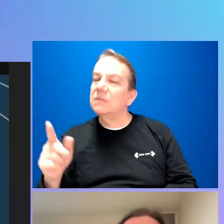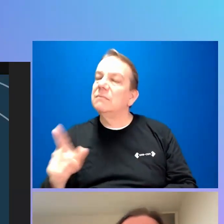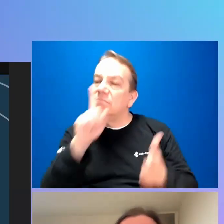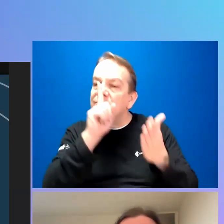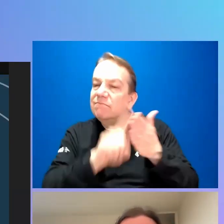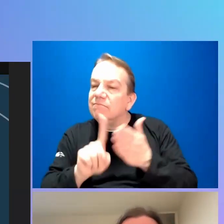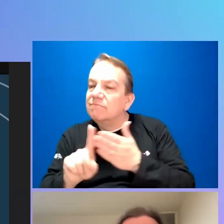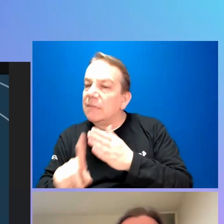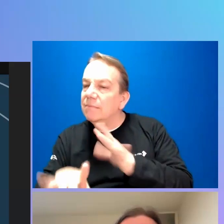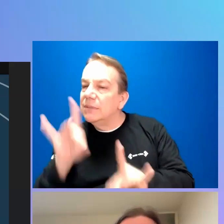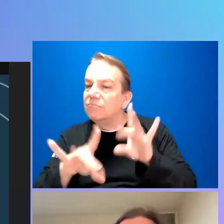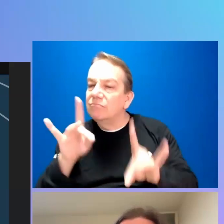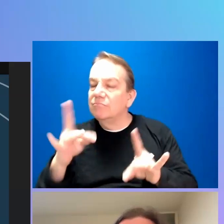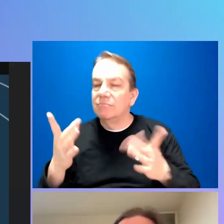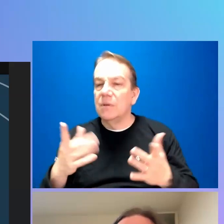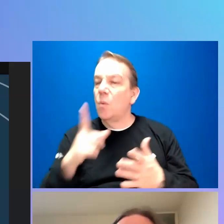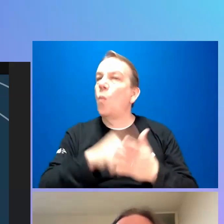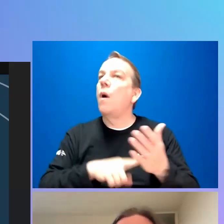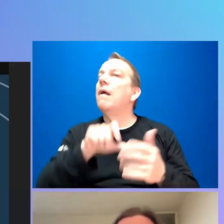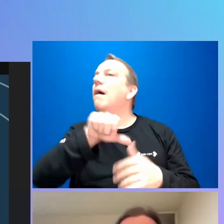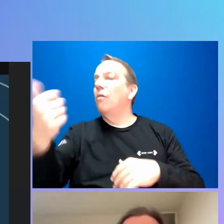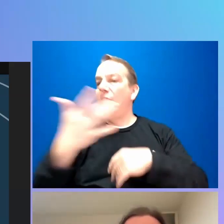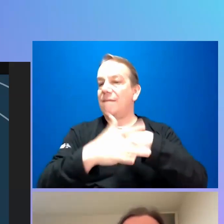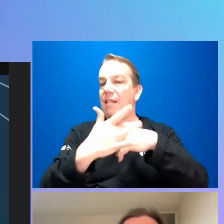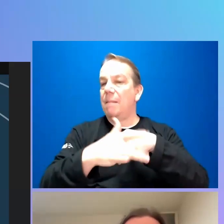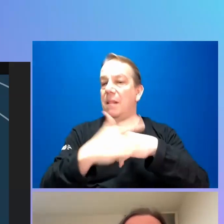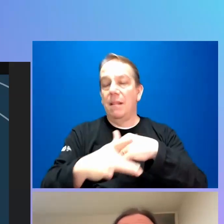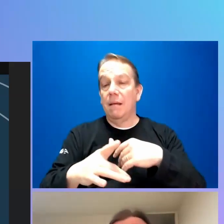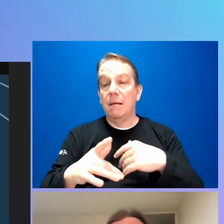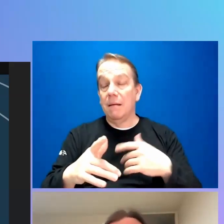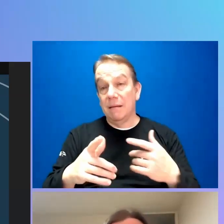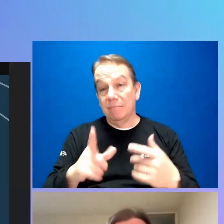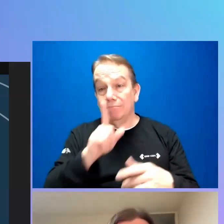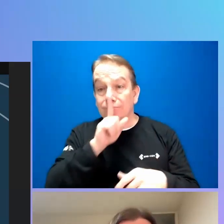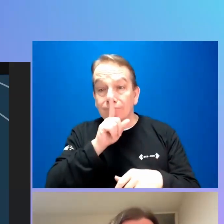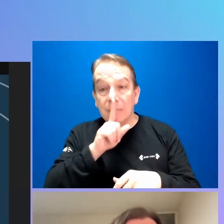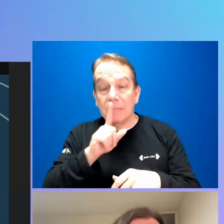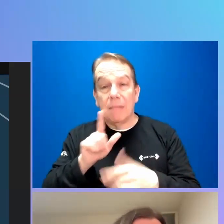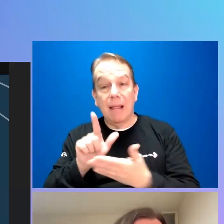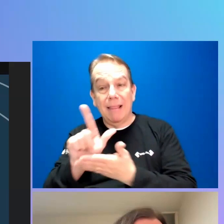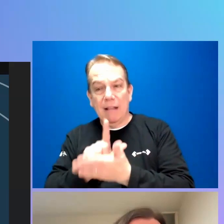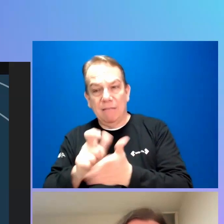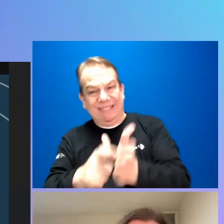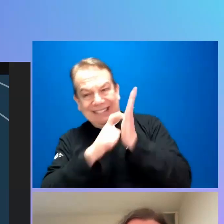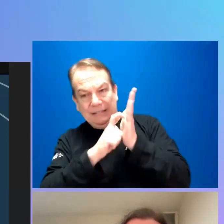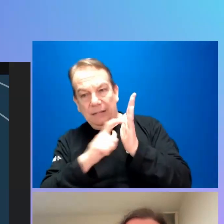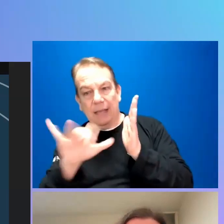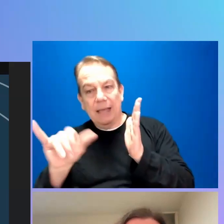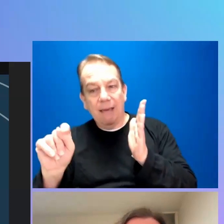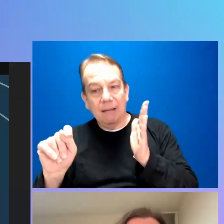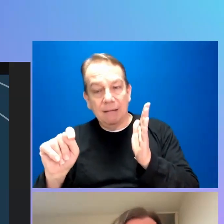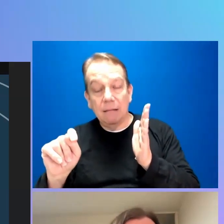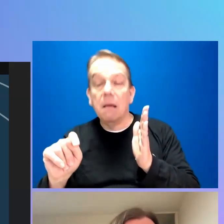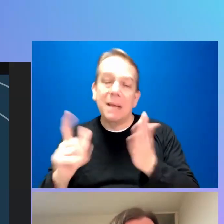bit and try to understand what else is out there that isn't necessarily legally mandatory, but maybe it